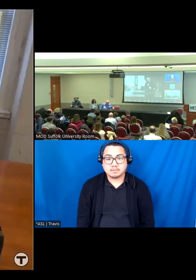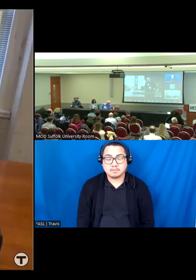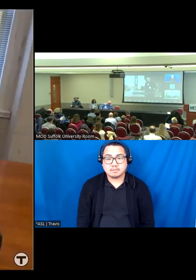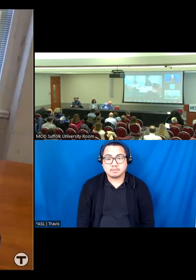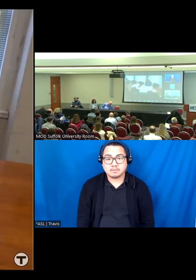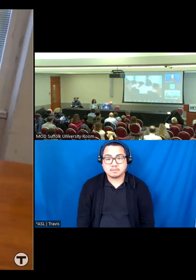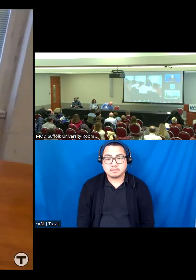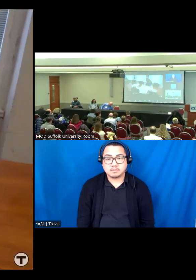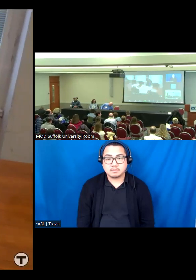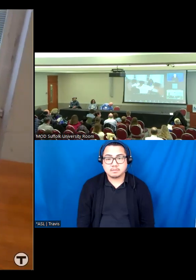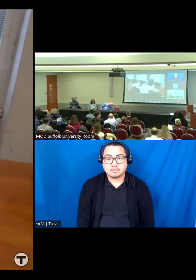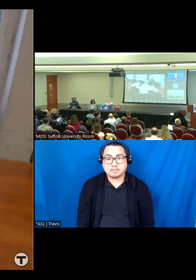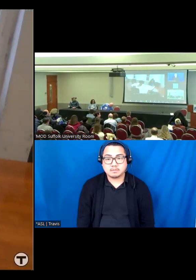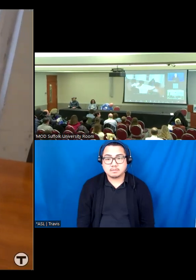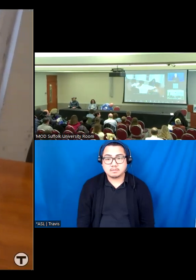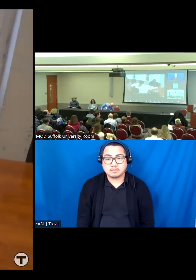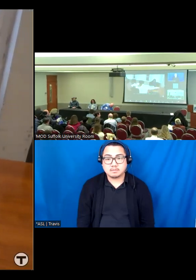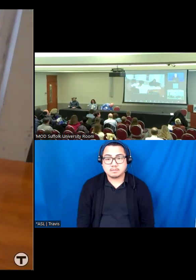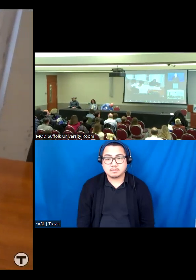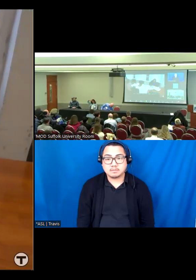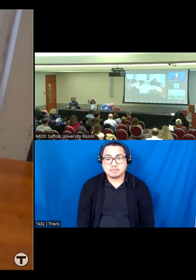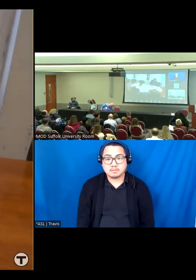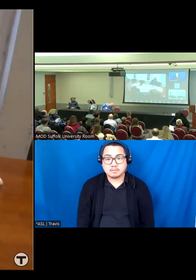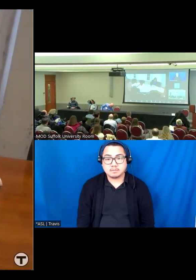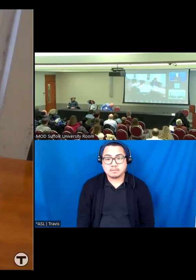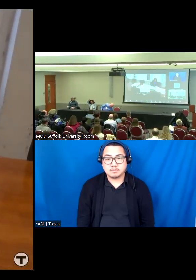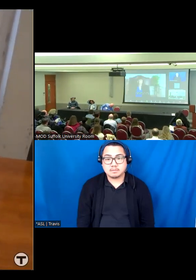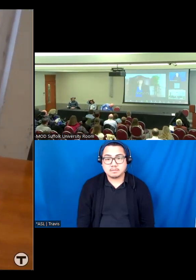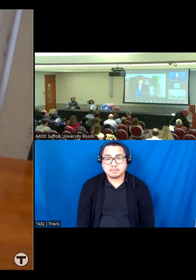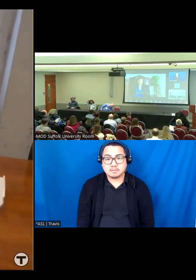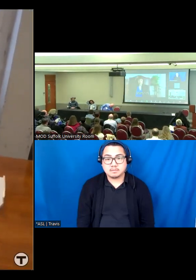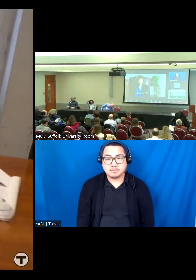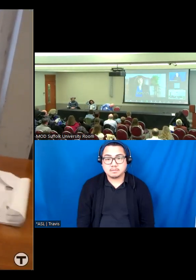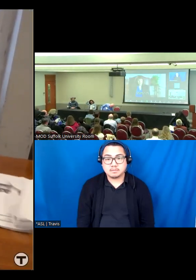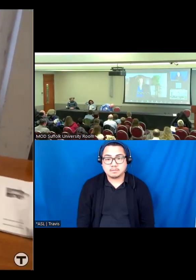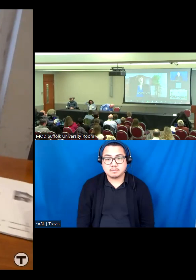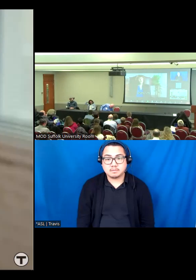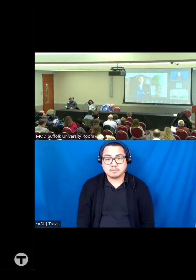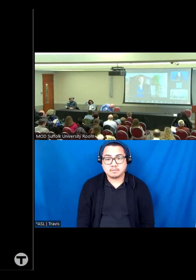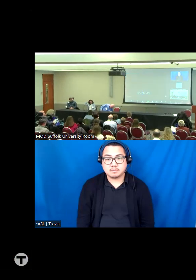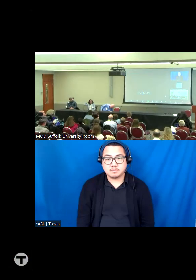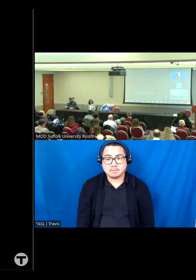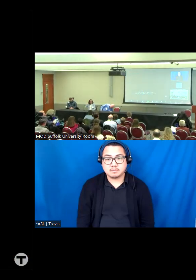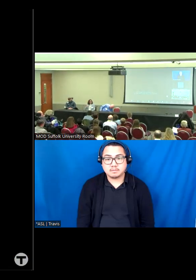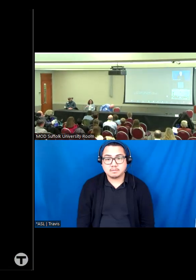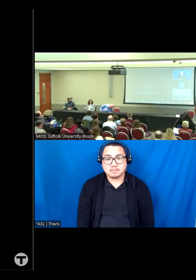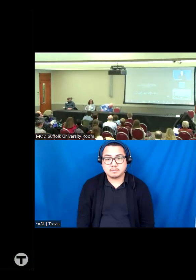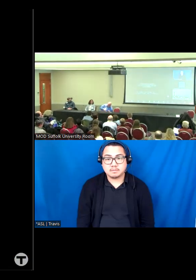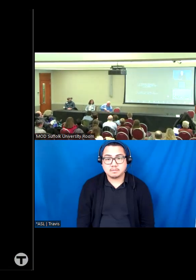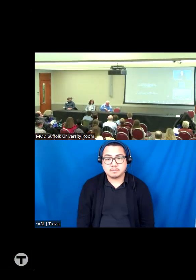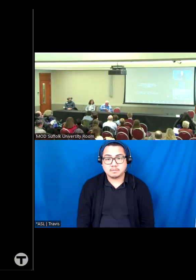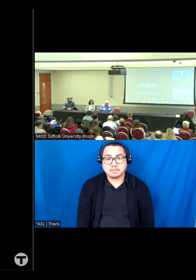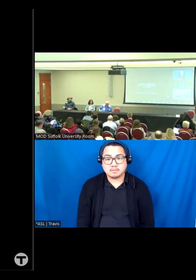working. Our clients wanted 100% access, and that is what we set out to do. The judge had